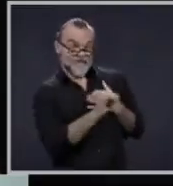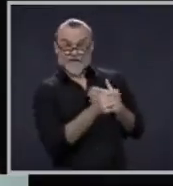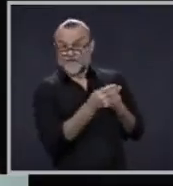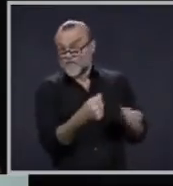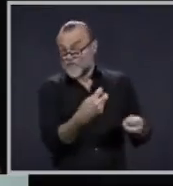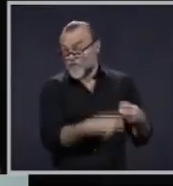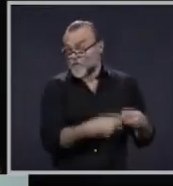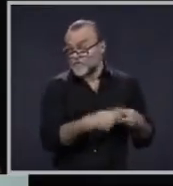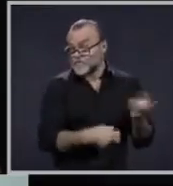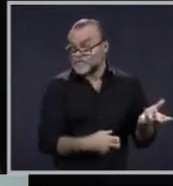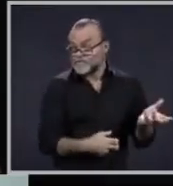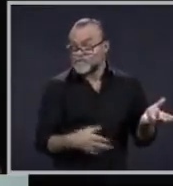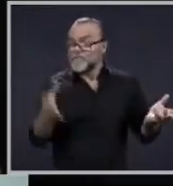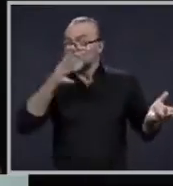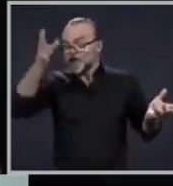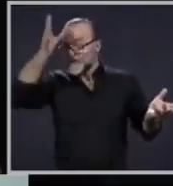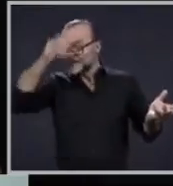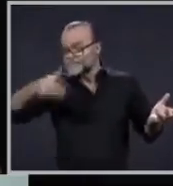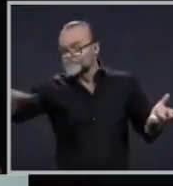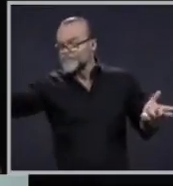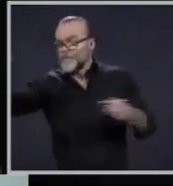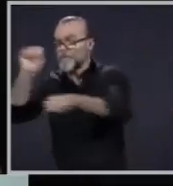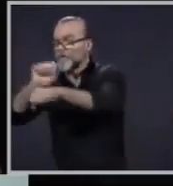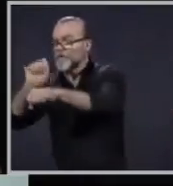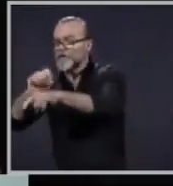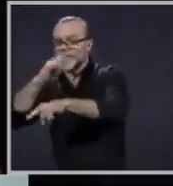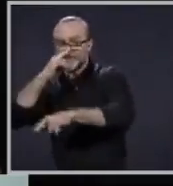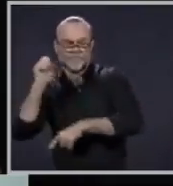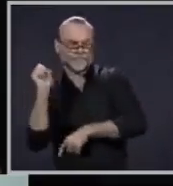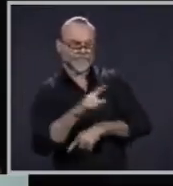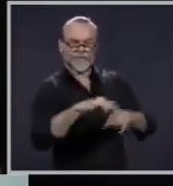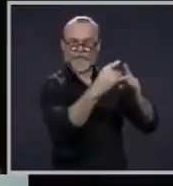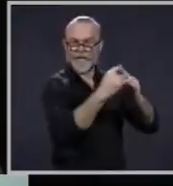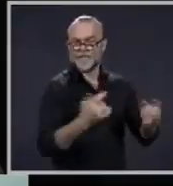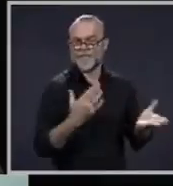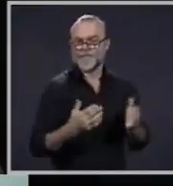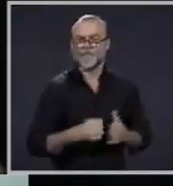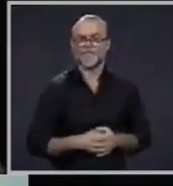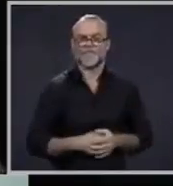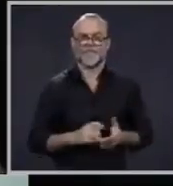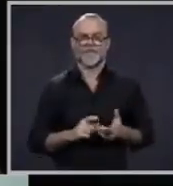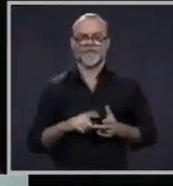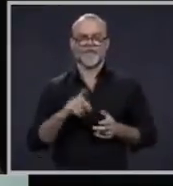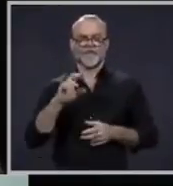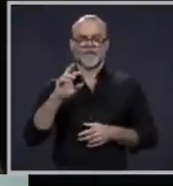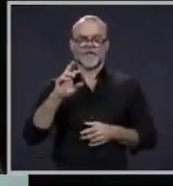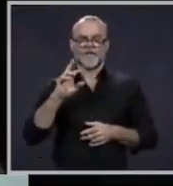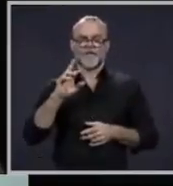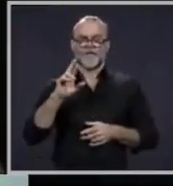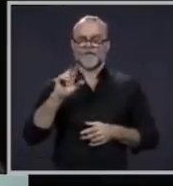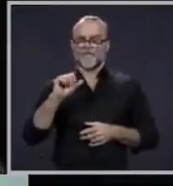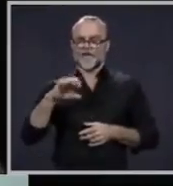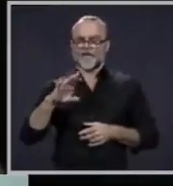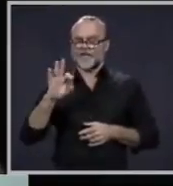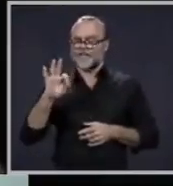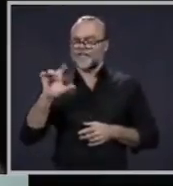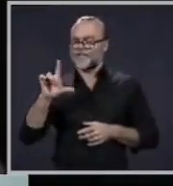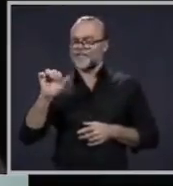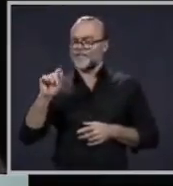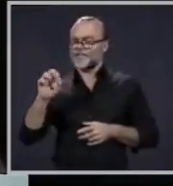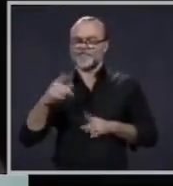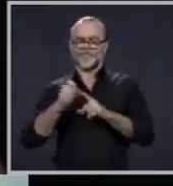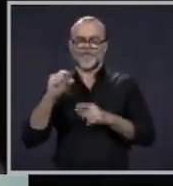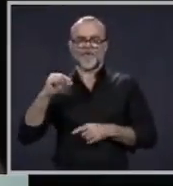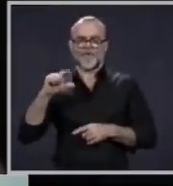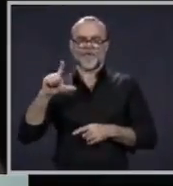majority respected the 2 meters. Some didn't. I think it's important to repeat and repeat that